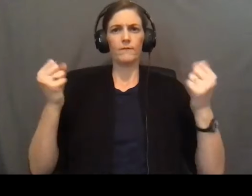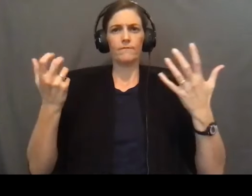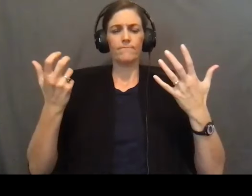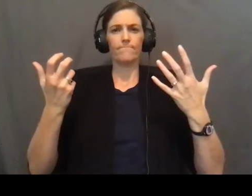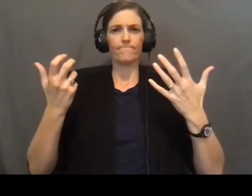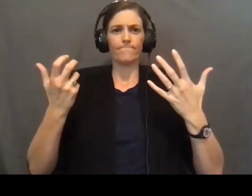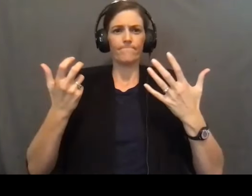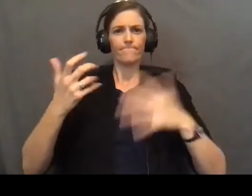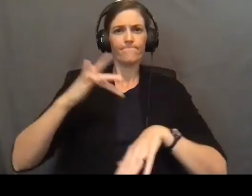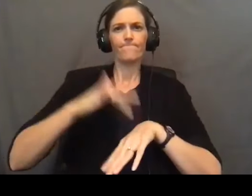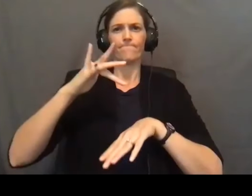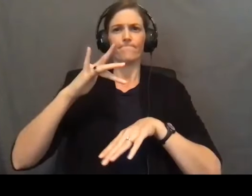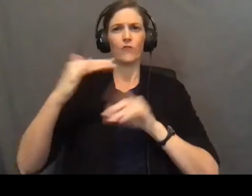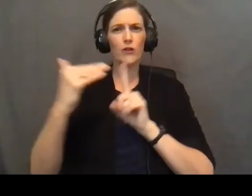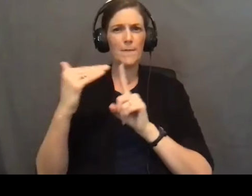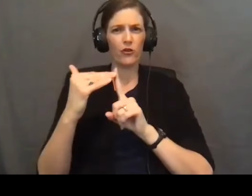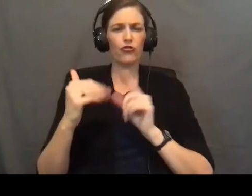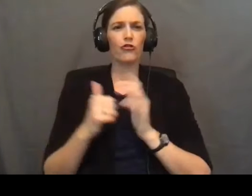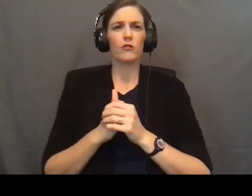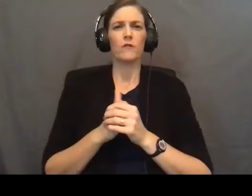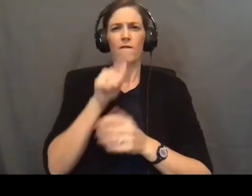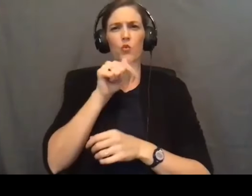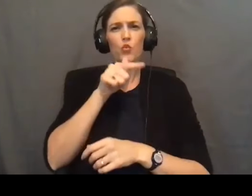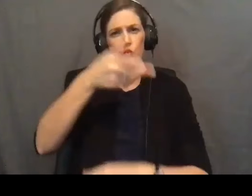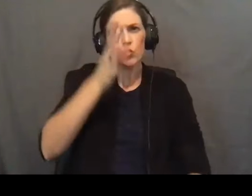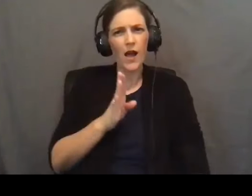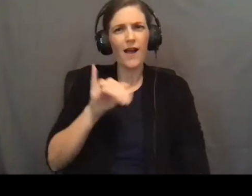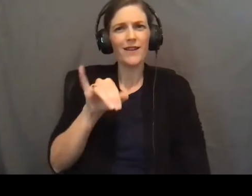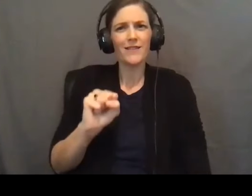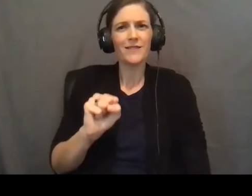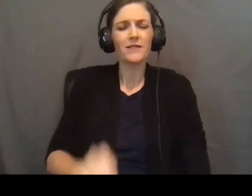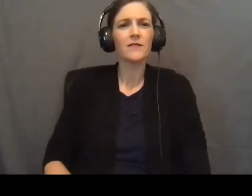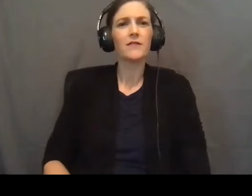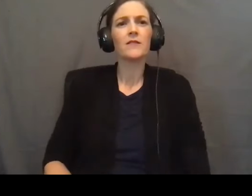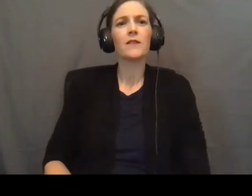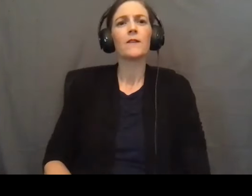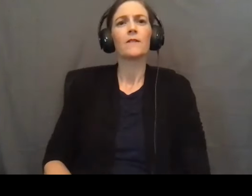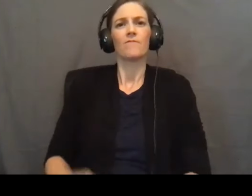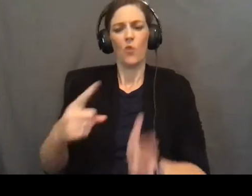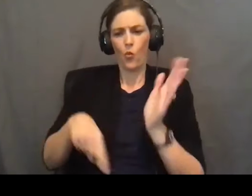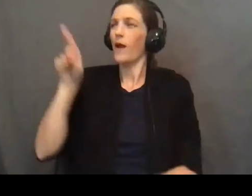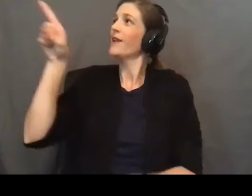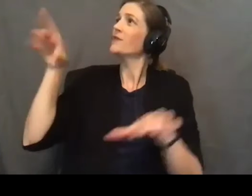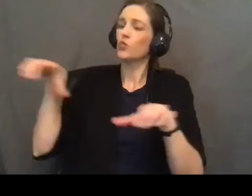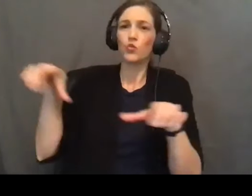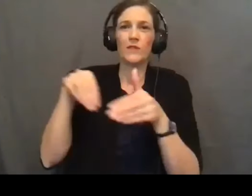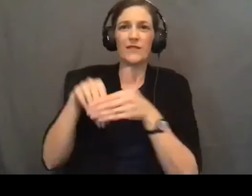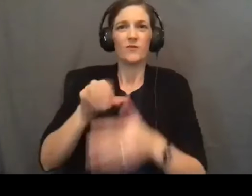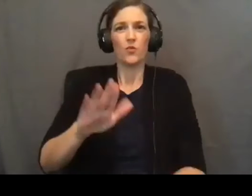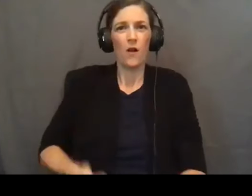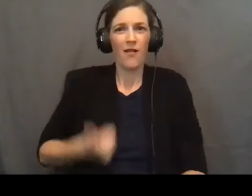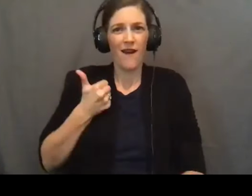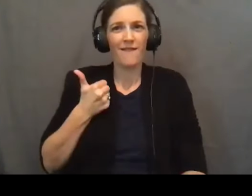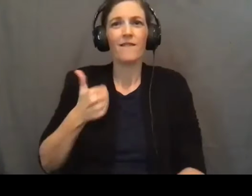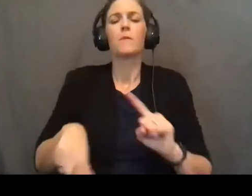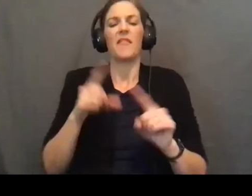reminder of who God is and what he's doing in your life. But here's